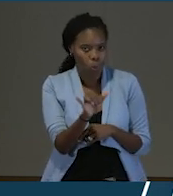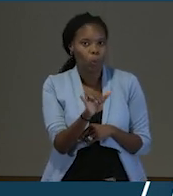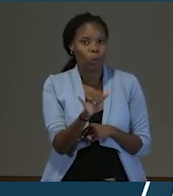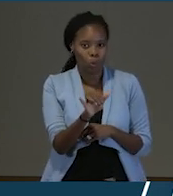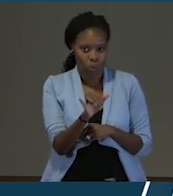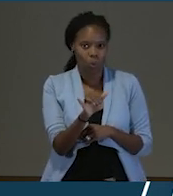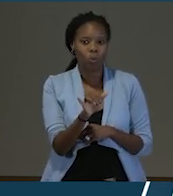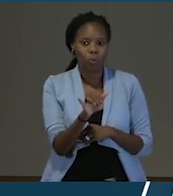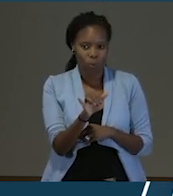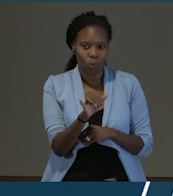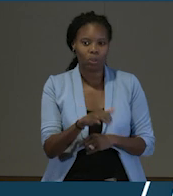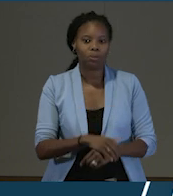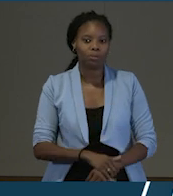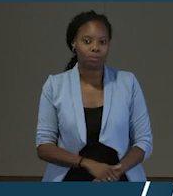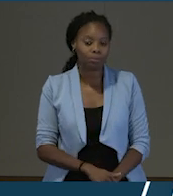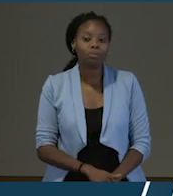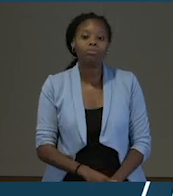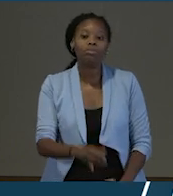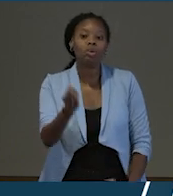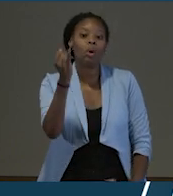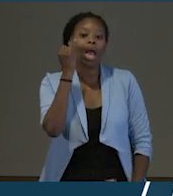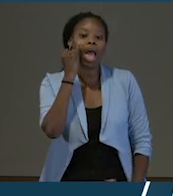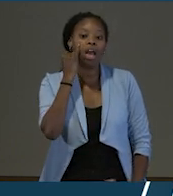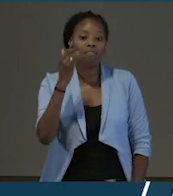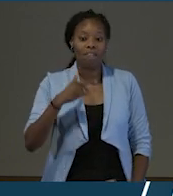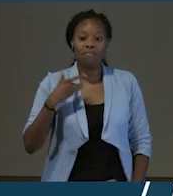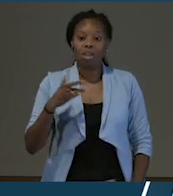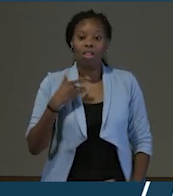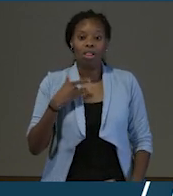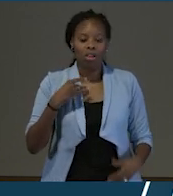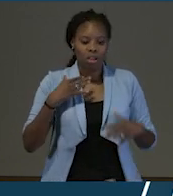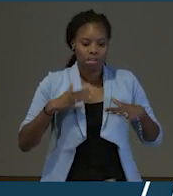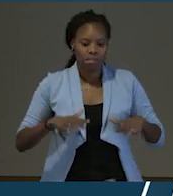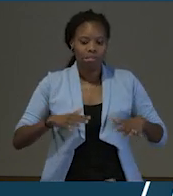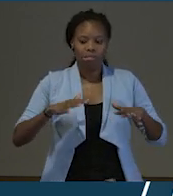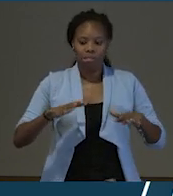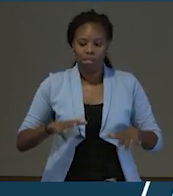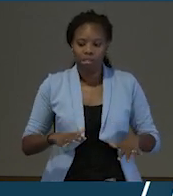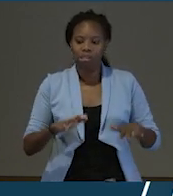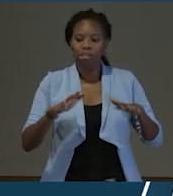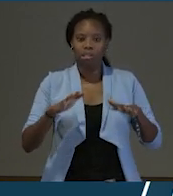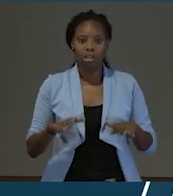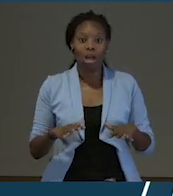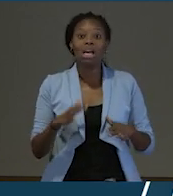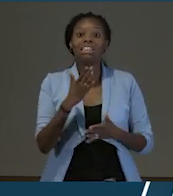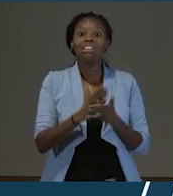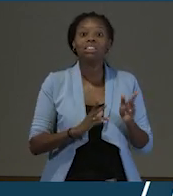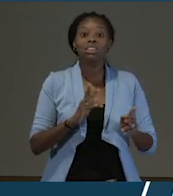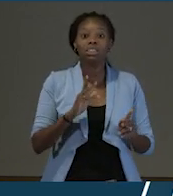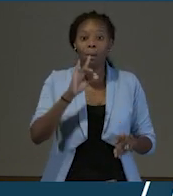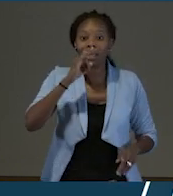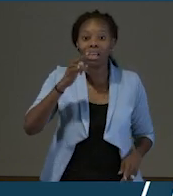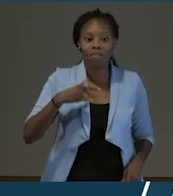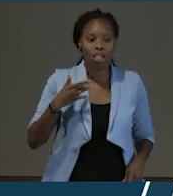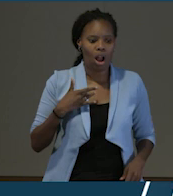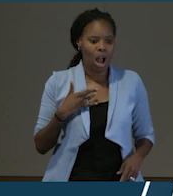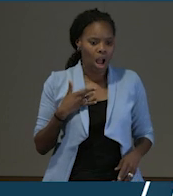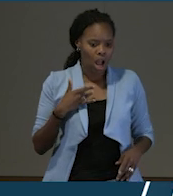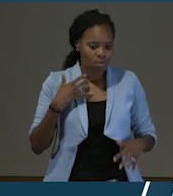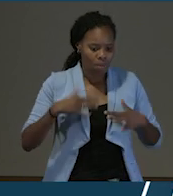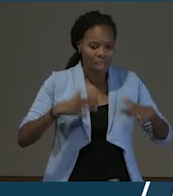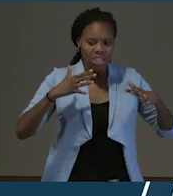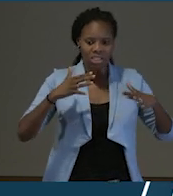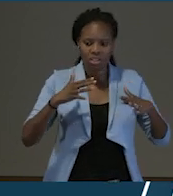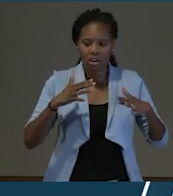more. So what do I do when I start feeling anxious? I only know mad, so that may be how it acts out, right?